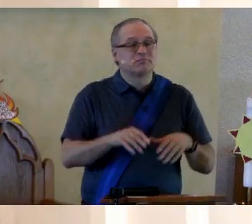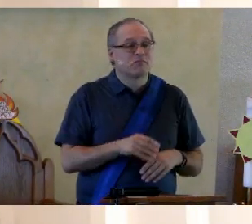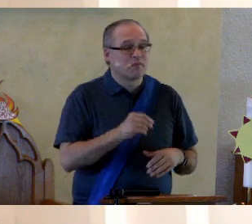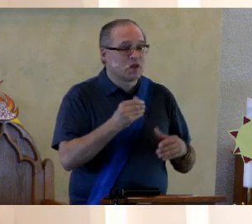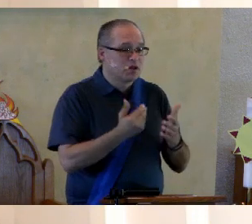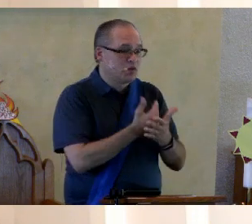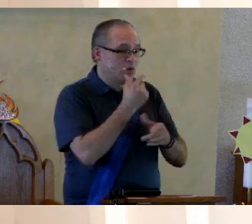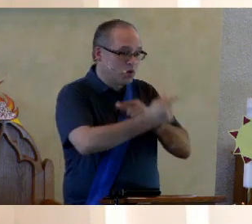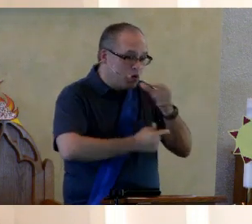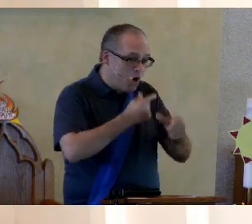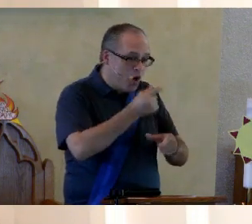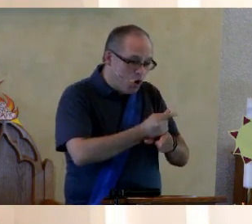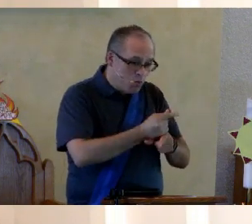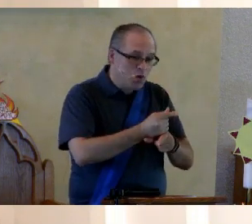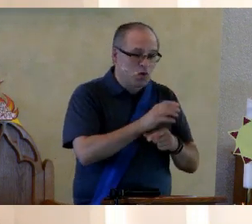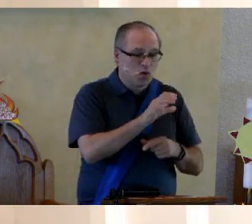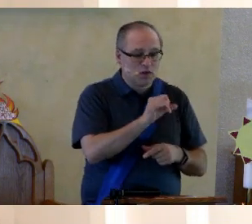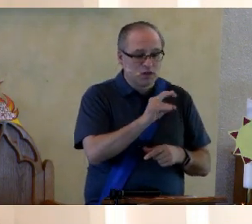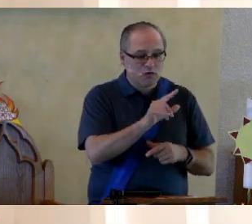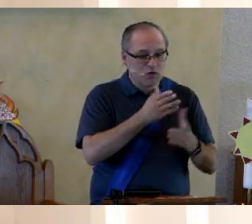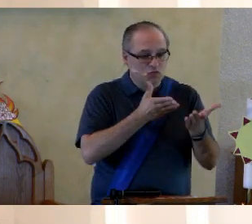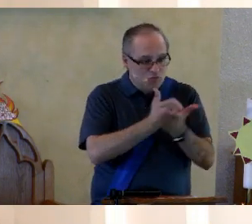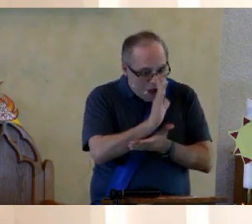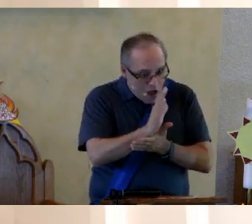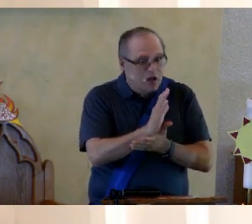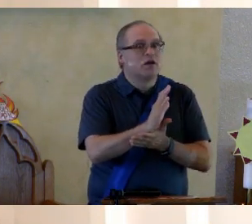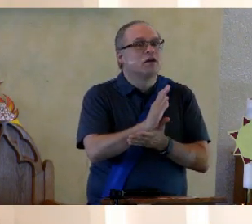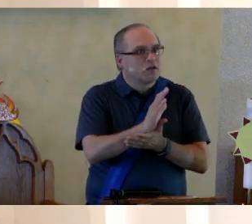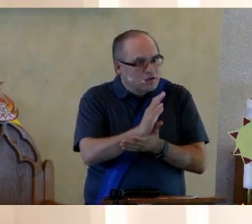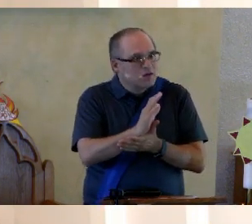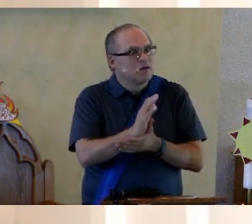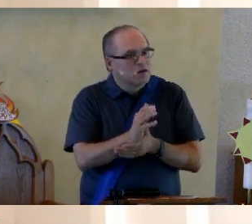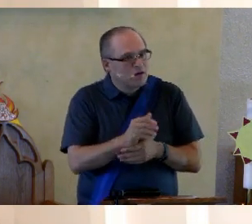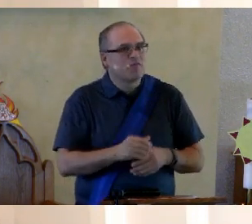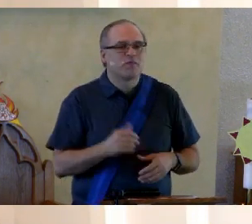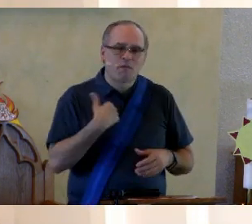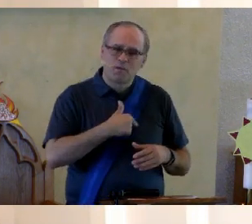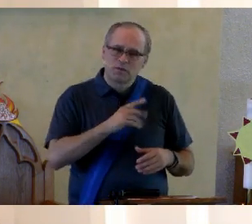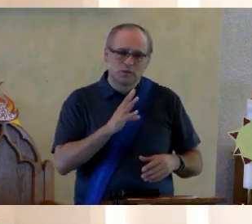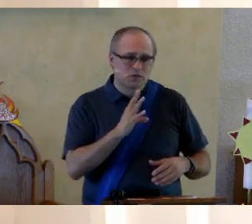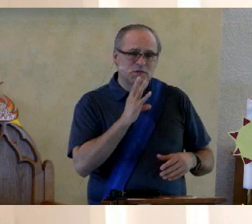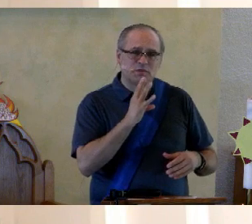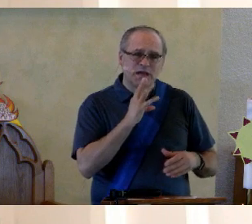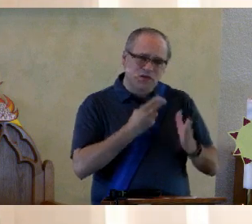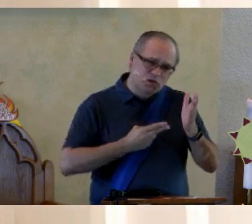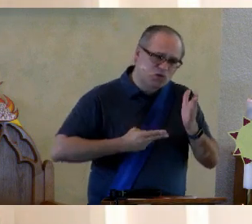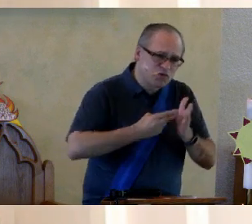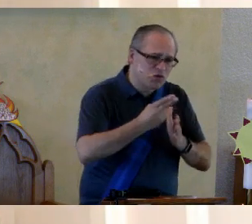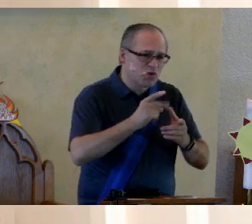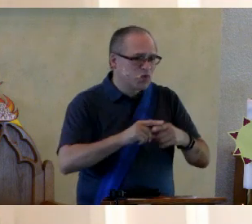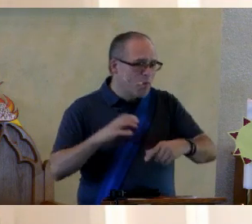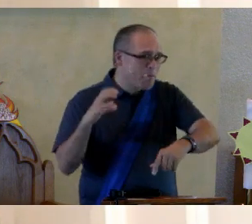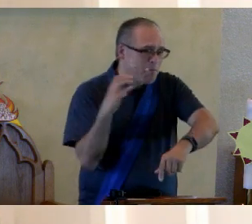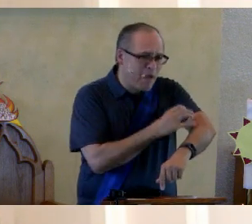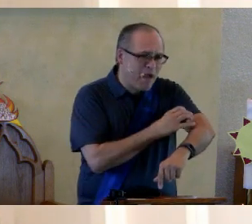movement that it is spawning, calling a thing, or speaking truth to power has become increasingly